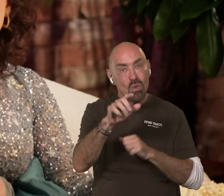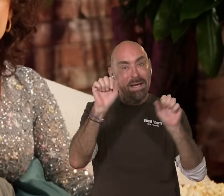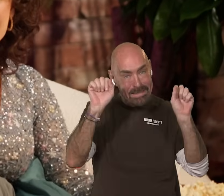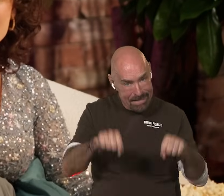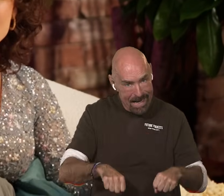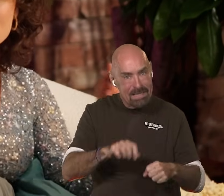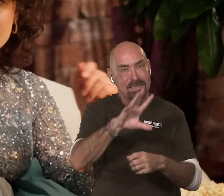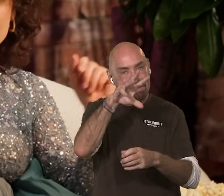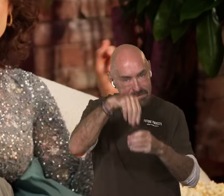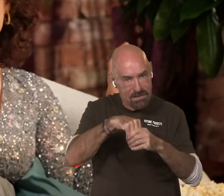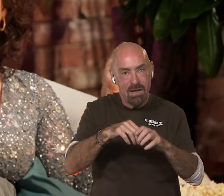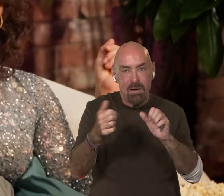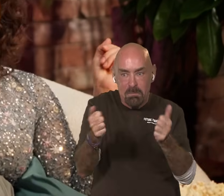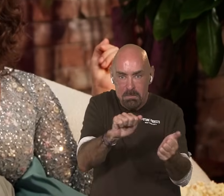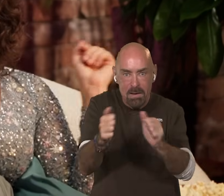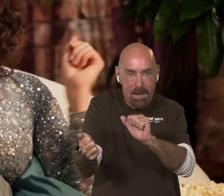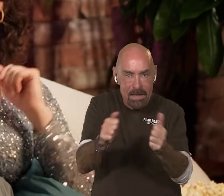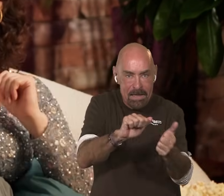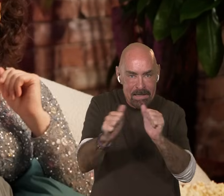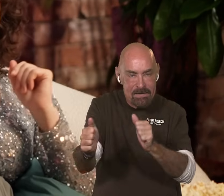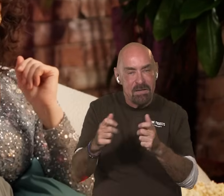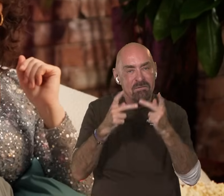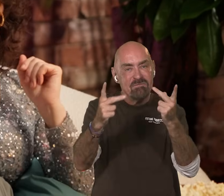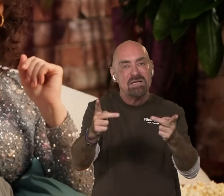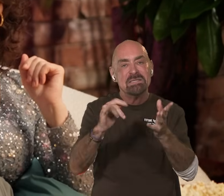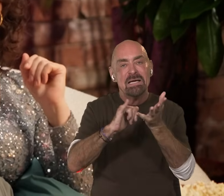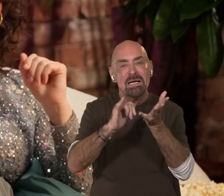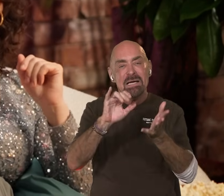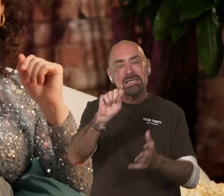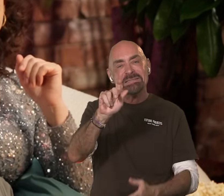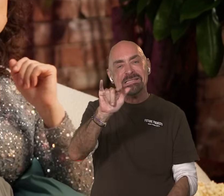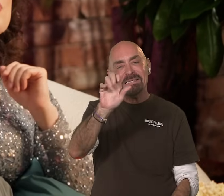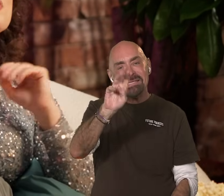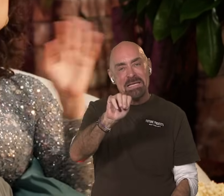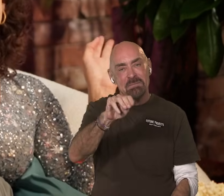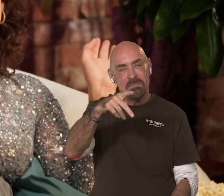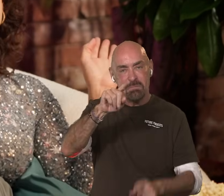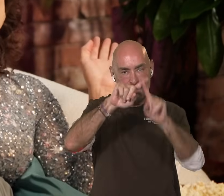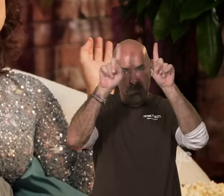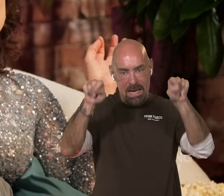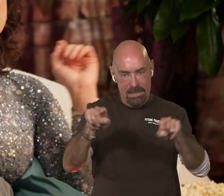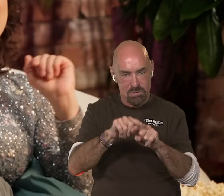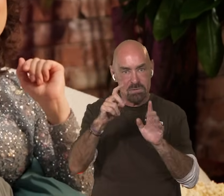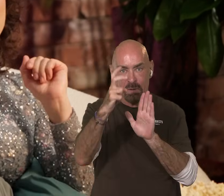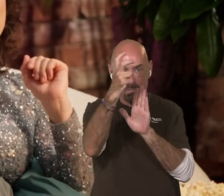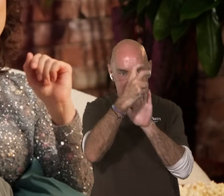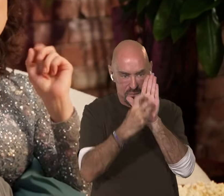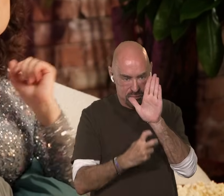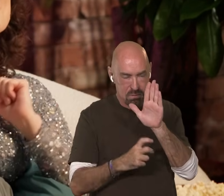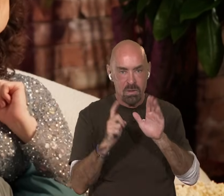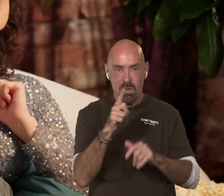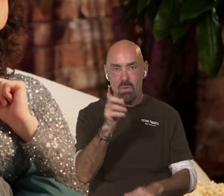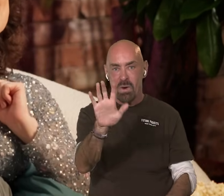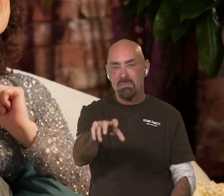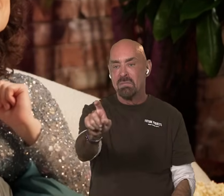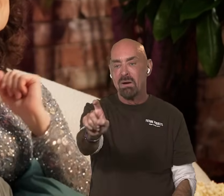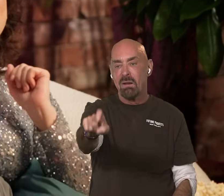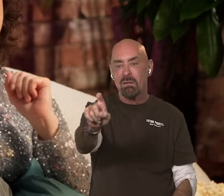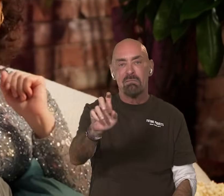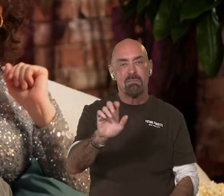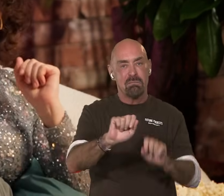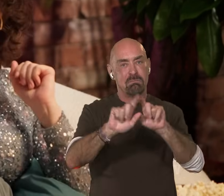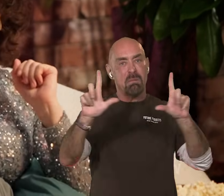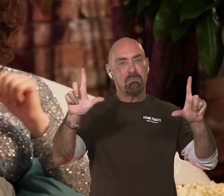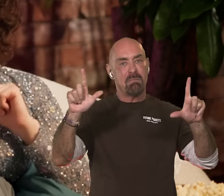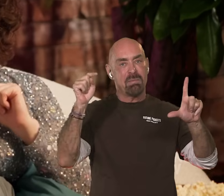can play them too. Visit the PC Gaming Show Steam page to wishlist all the titles you've seen on today's show, all in one convenient,